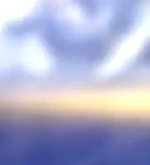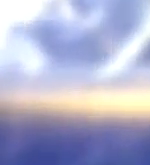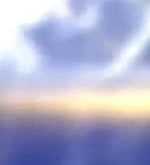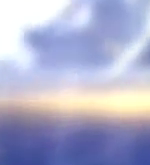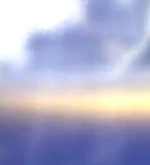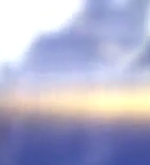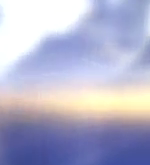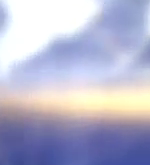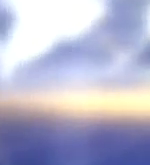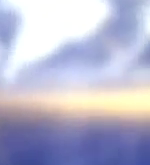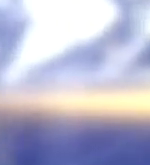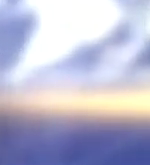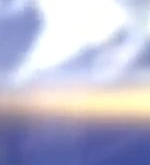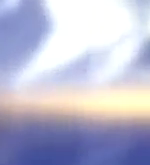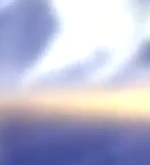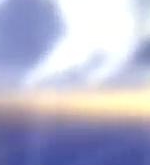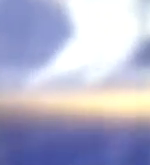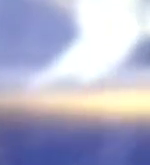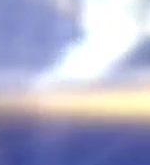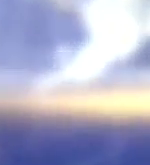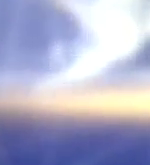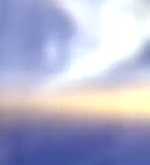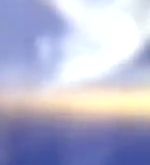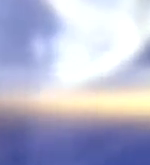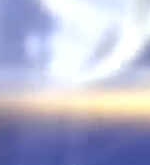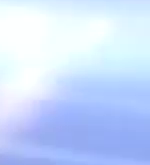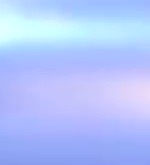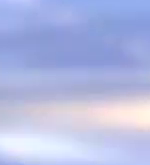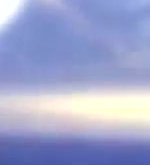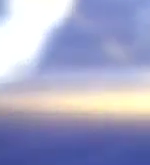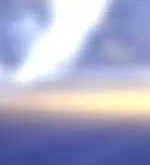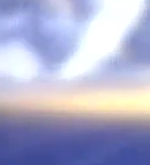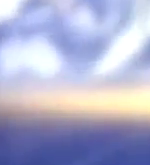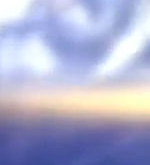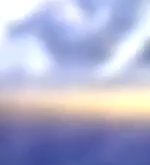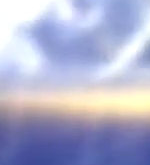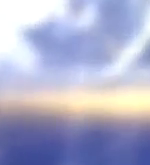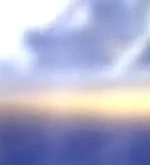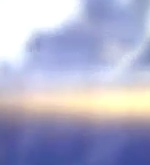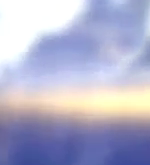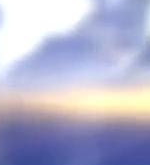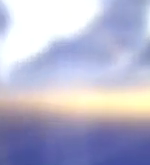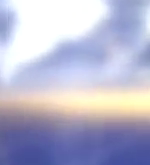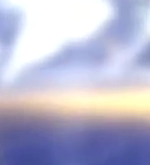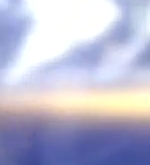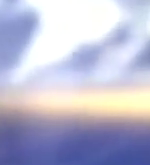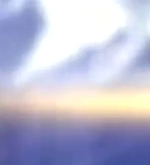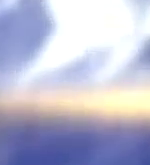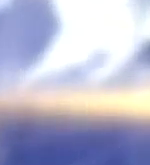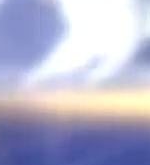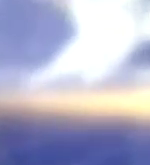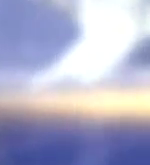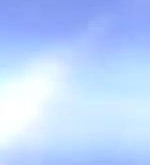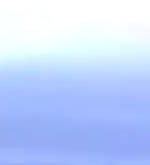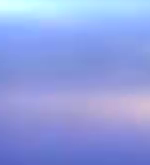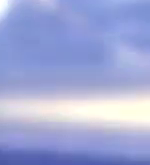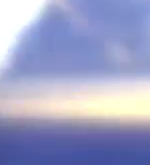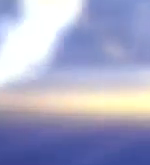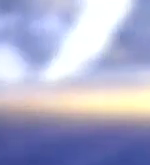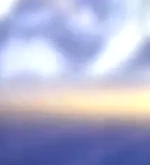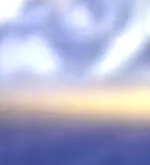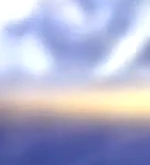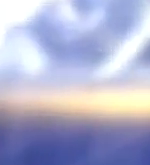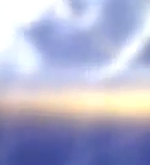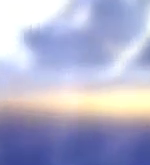resigned as Barclays chief executive on Tuesday in the wake of the interbank interest rate fixing scandal, has called the behavior of those responsible,